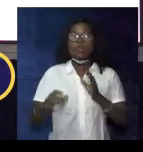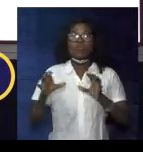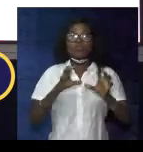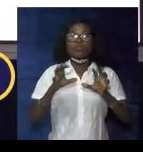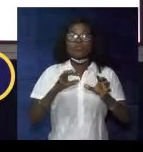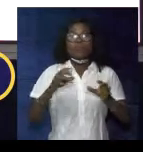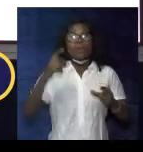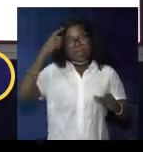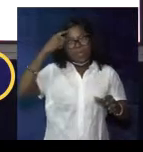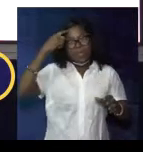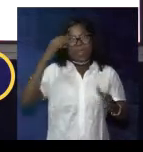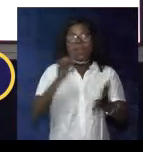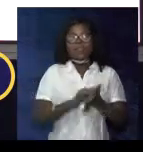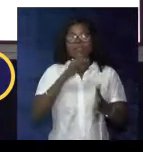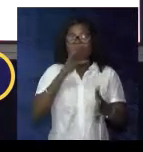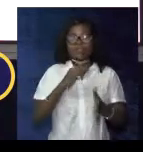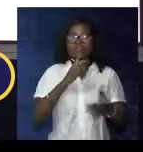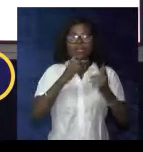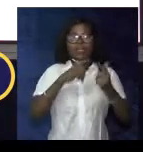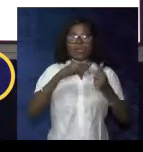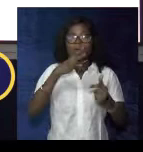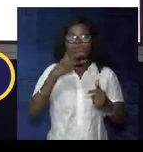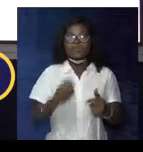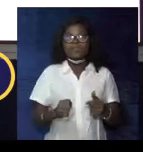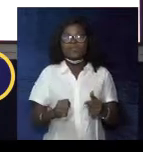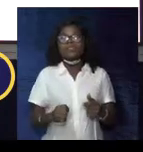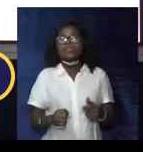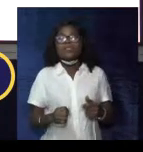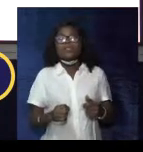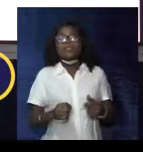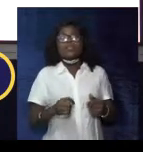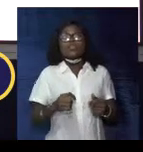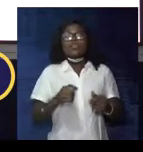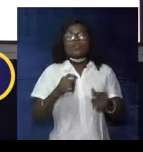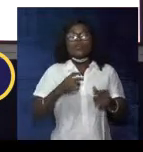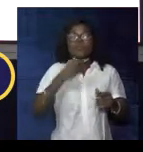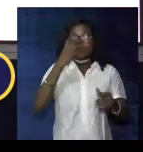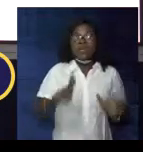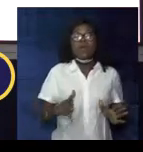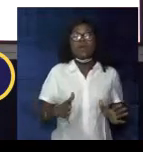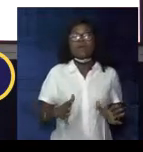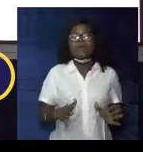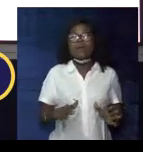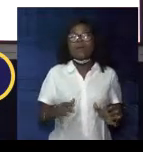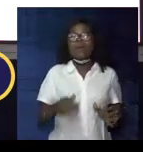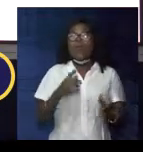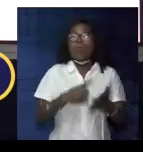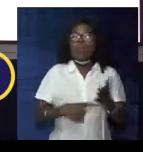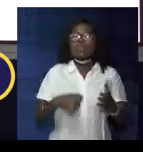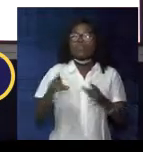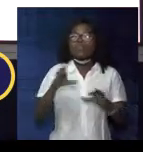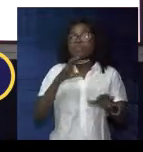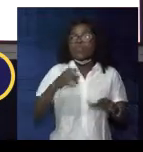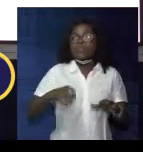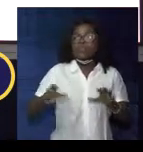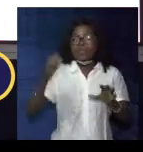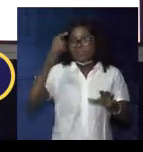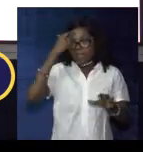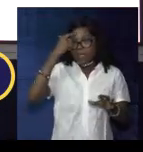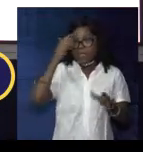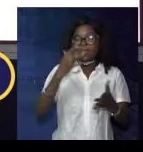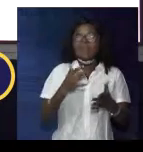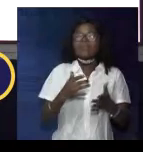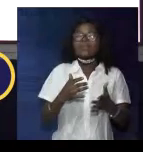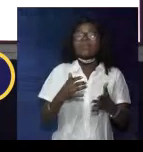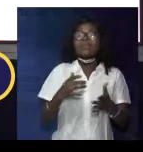you think? That is talking about the speaker's opinion. Am I obliged to wear this gown? What do you